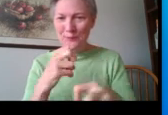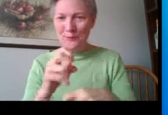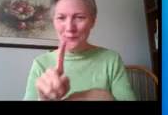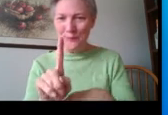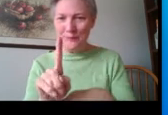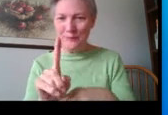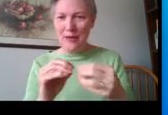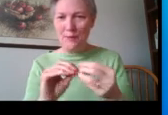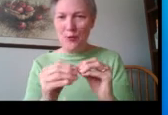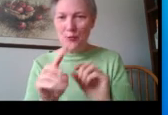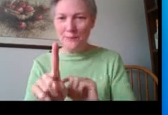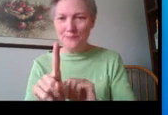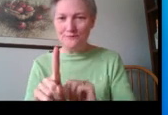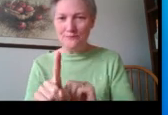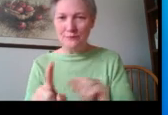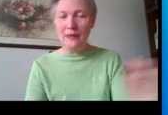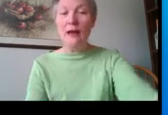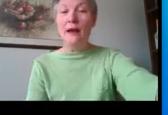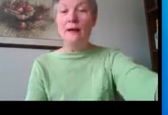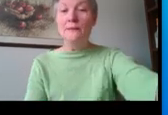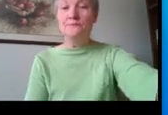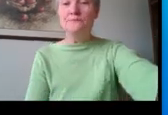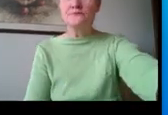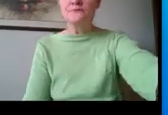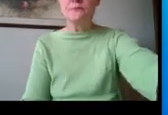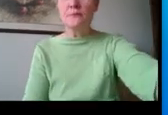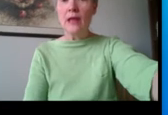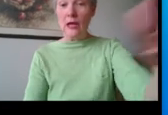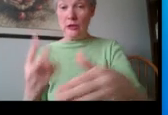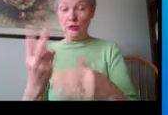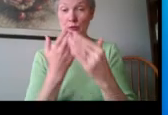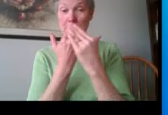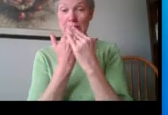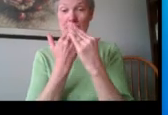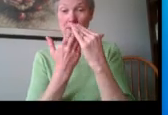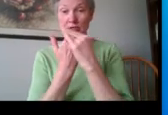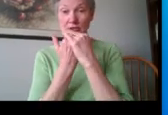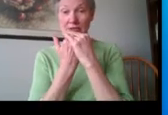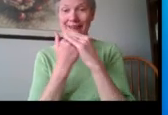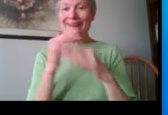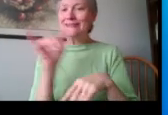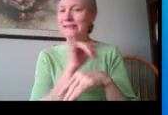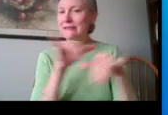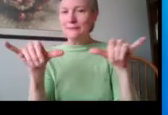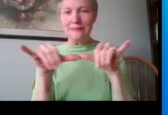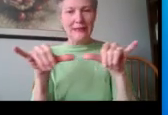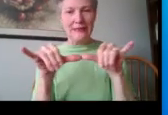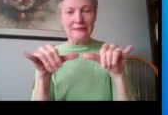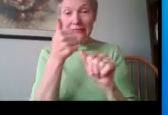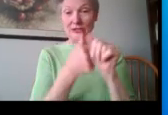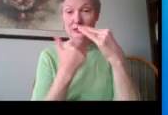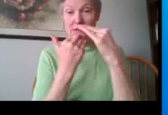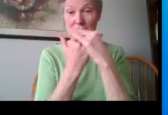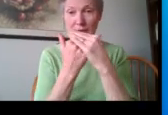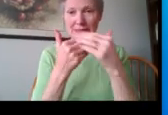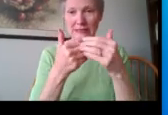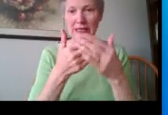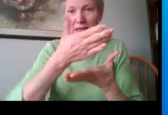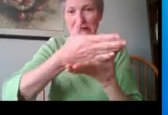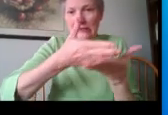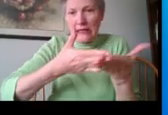Okay, I'm going to start right here. There are 2 sandwiches that are the same size. Each sandwich is divided